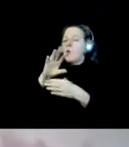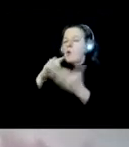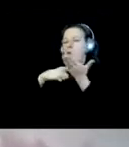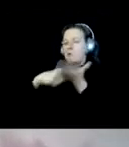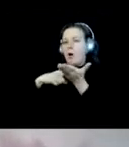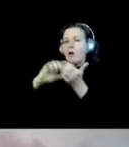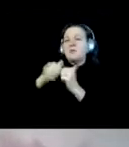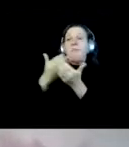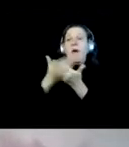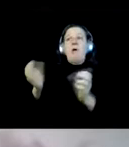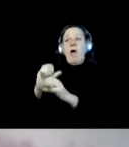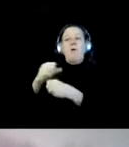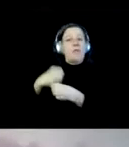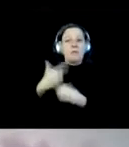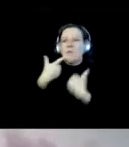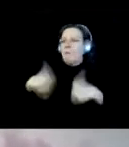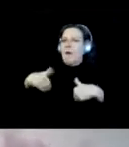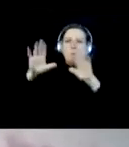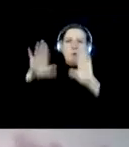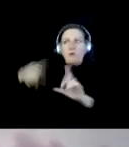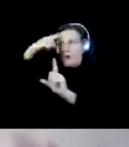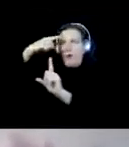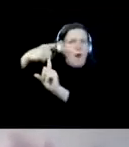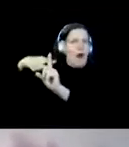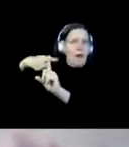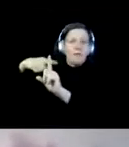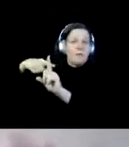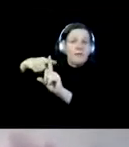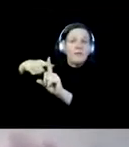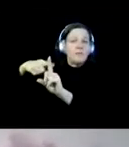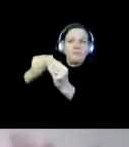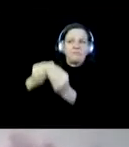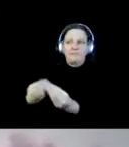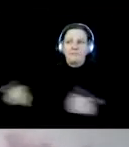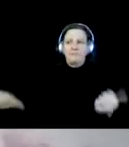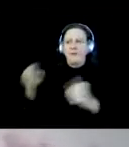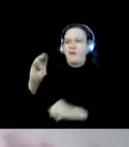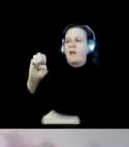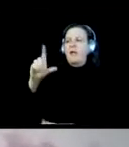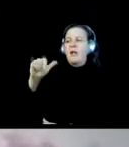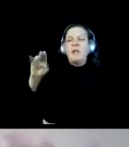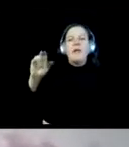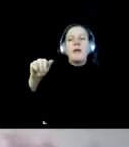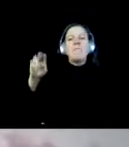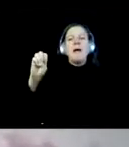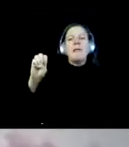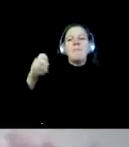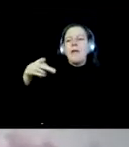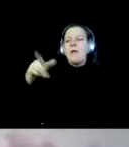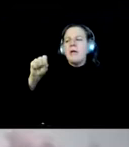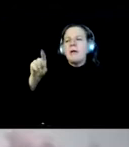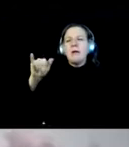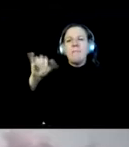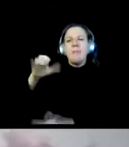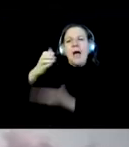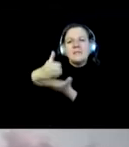with great optimism faded from use, like the melamine plastic cups, which was this kind of indestructible type of